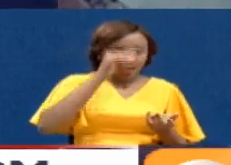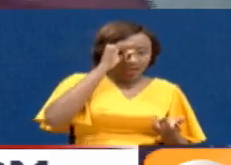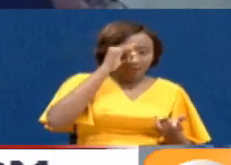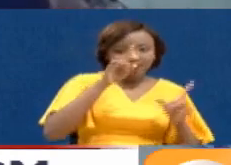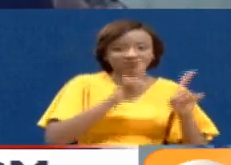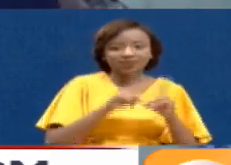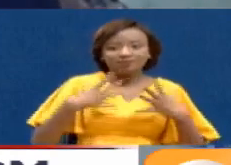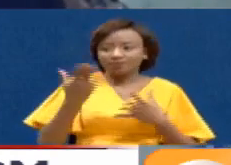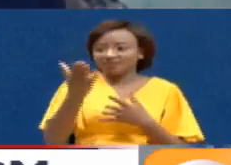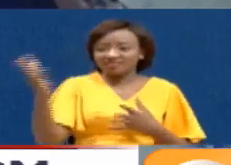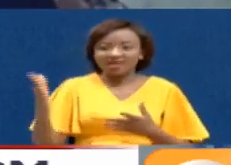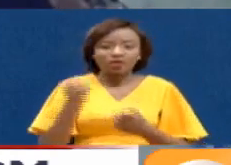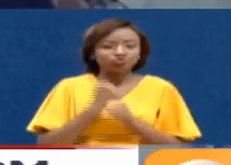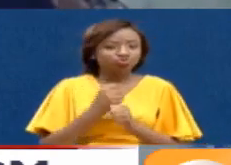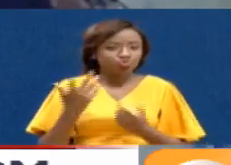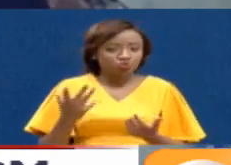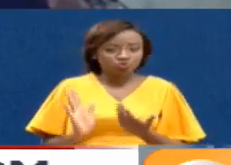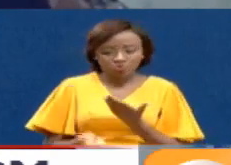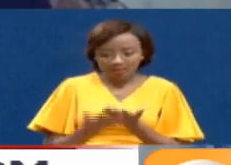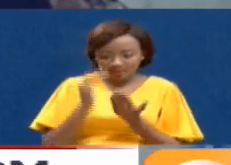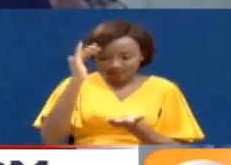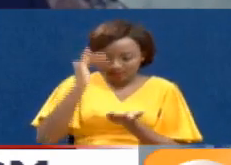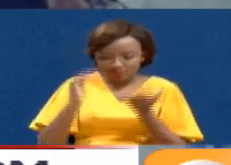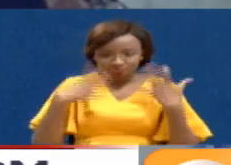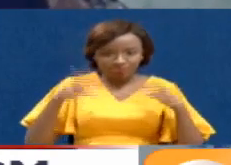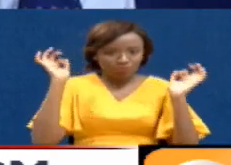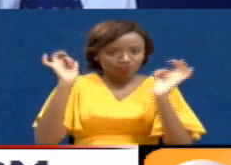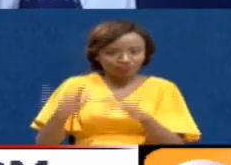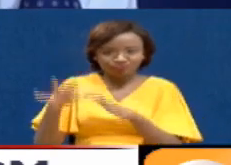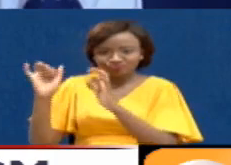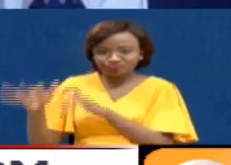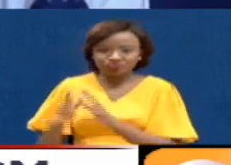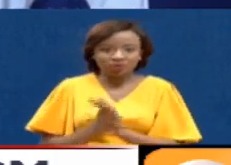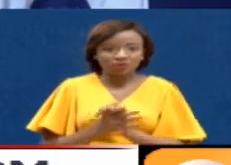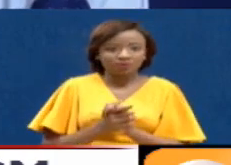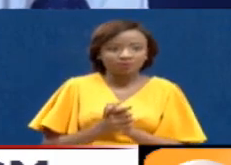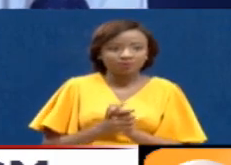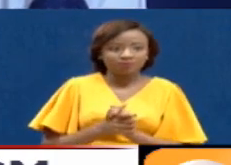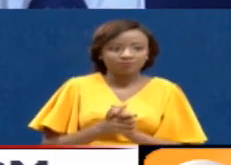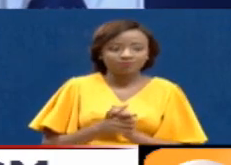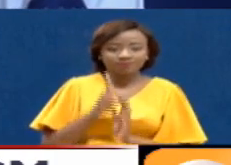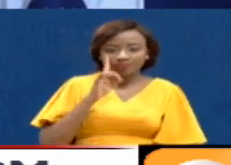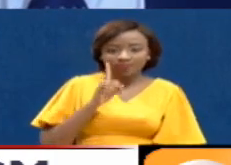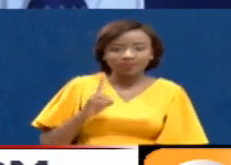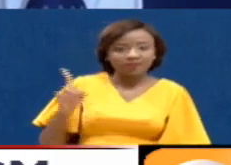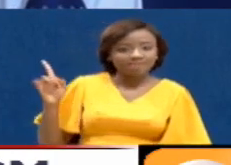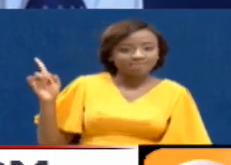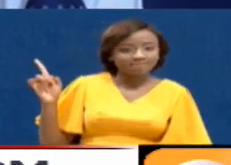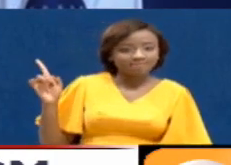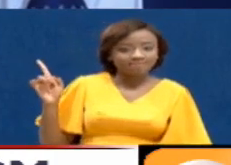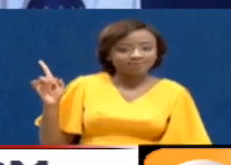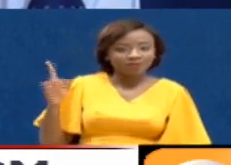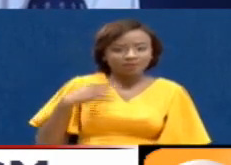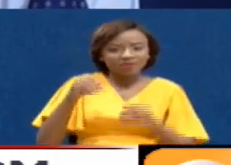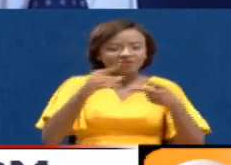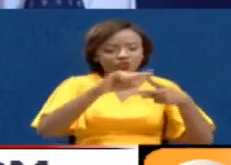reduce the cost of exercising that? It sounds like you have a middle way. I gave you two options, lockdown or continue with the status quo,